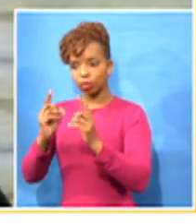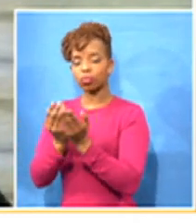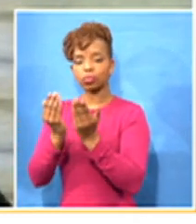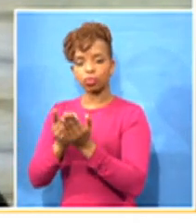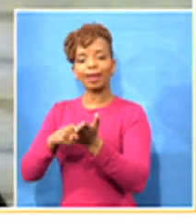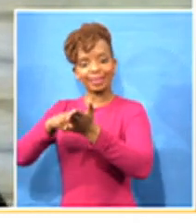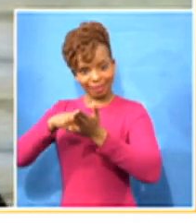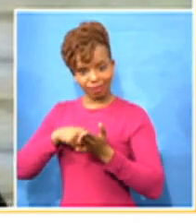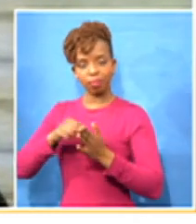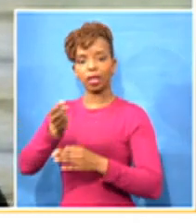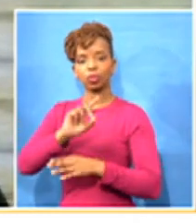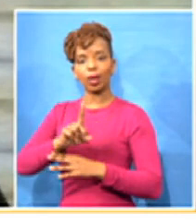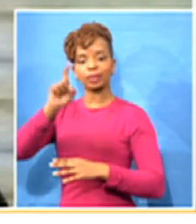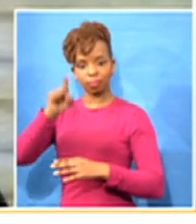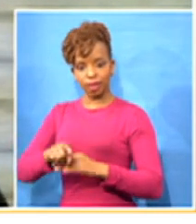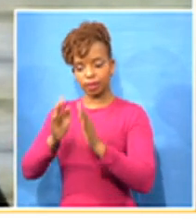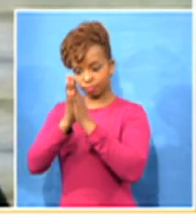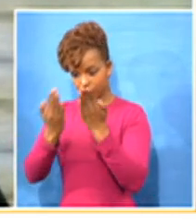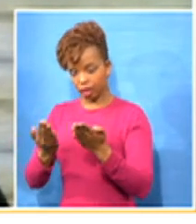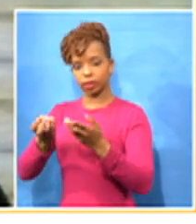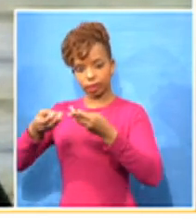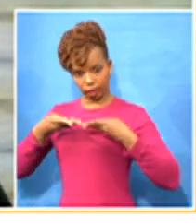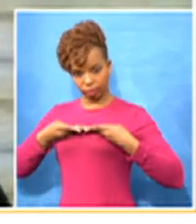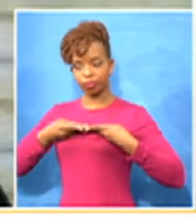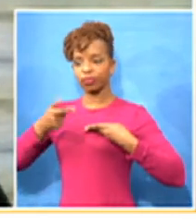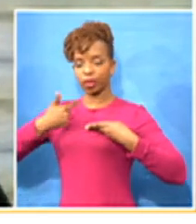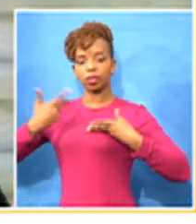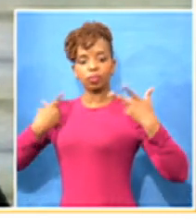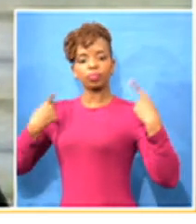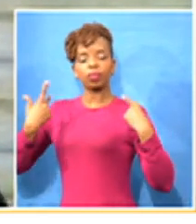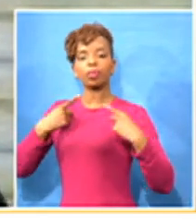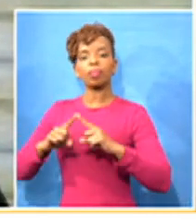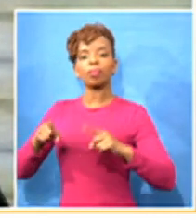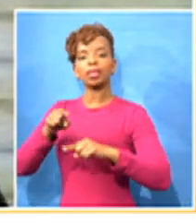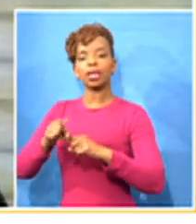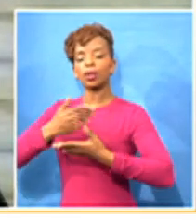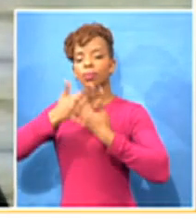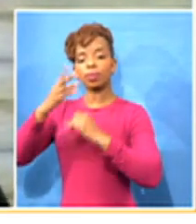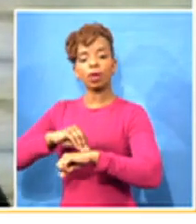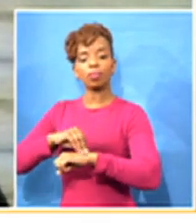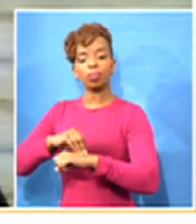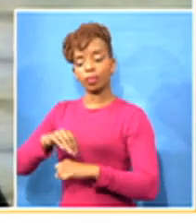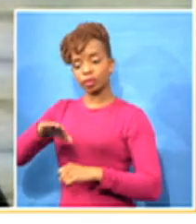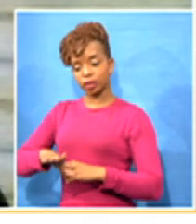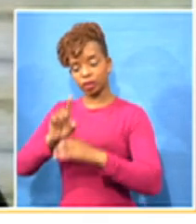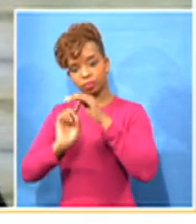an immunization card, without which you had problems in getting your child actually admitted to the